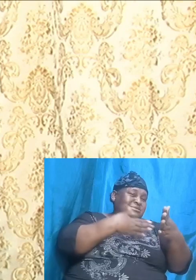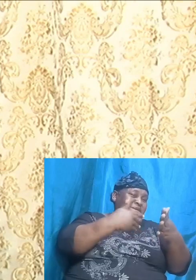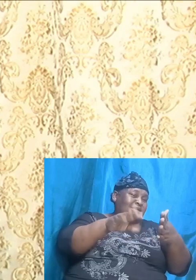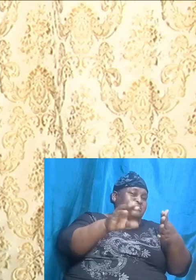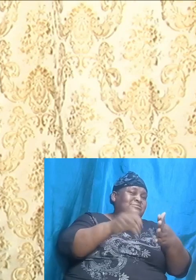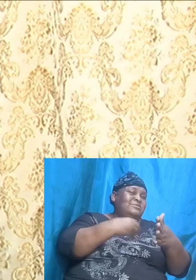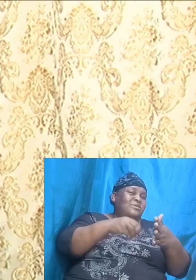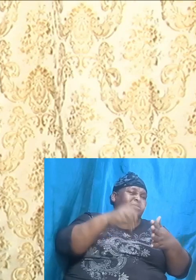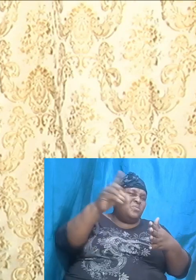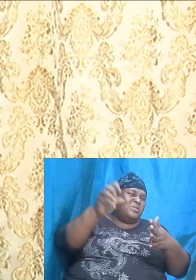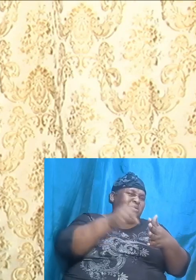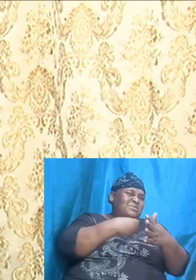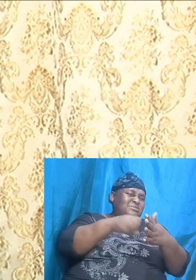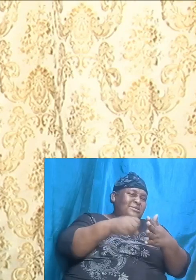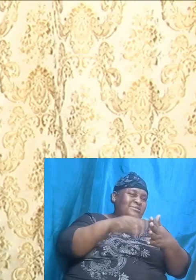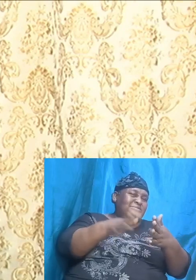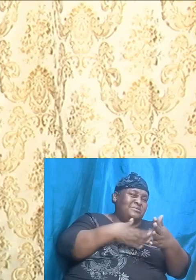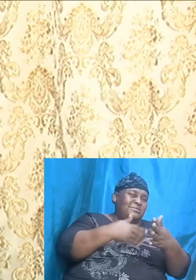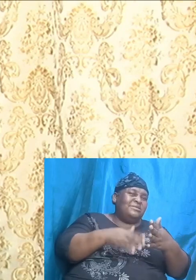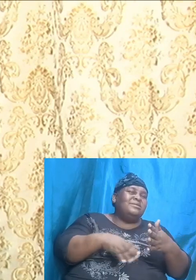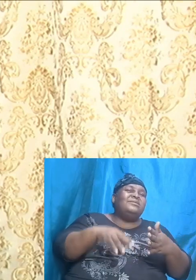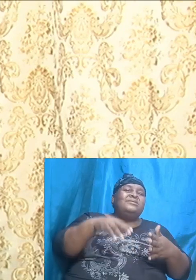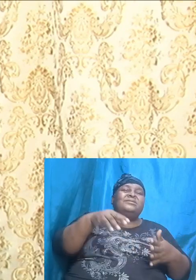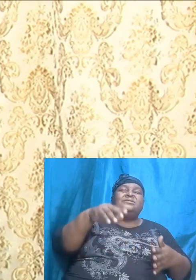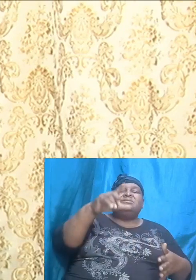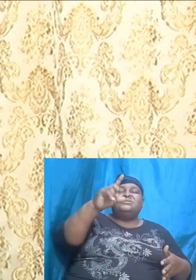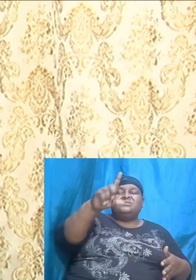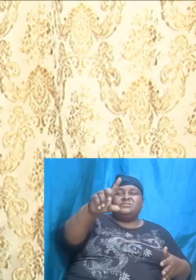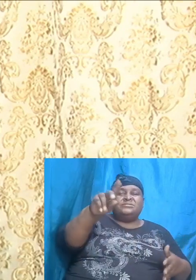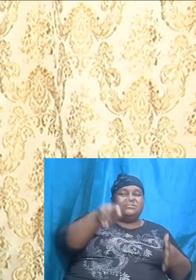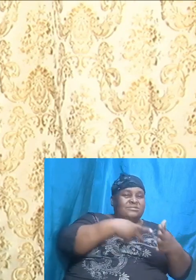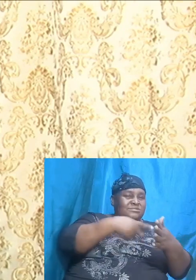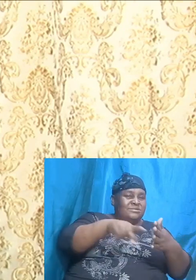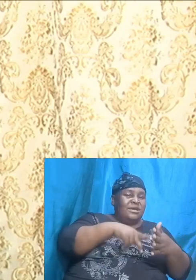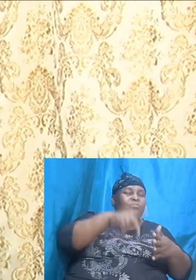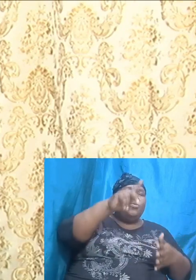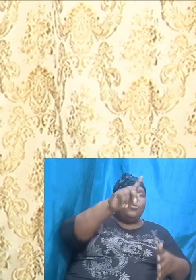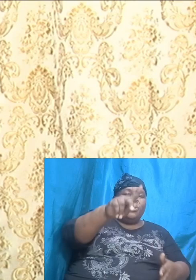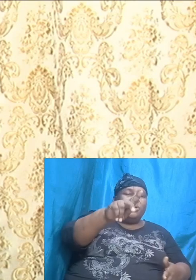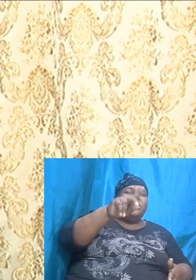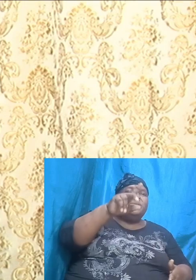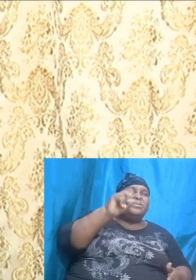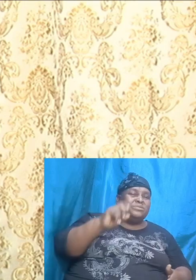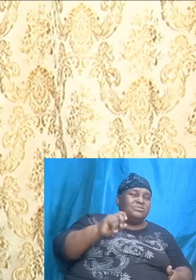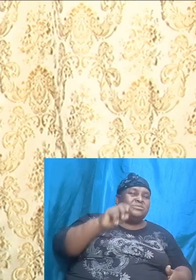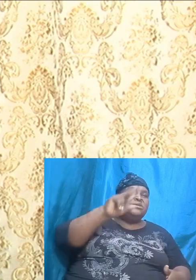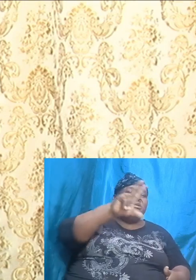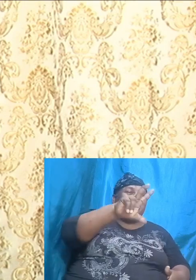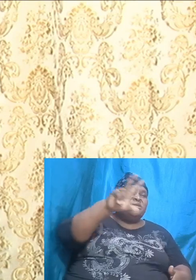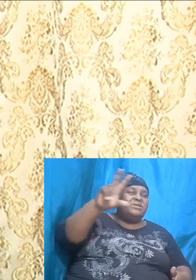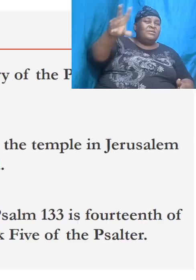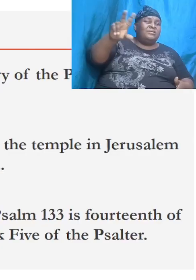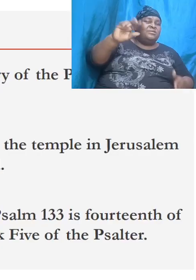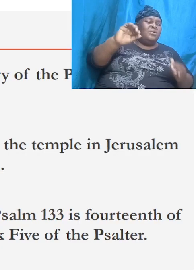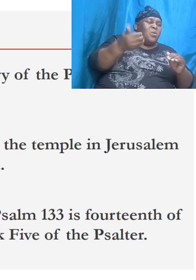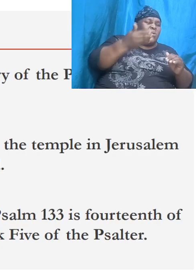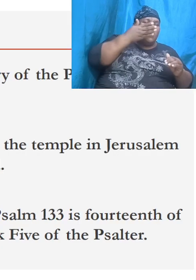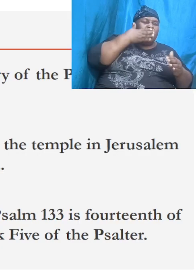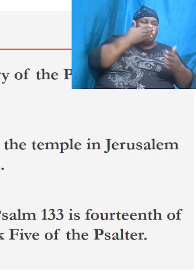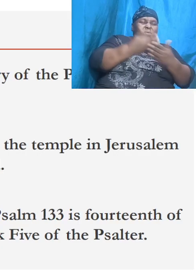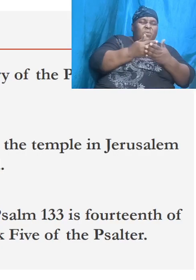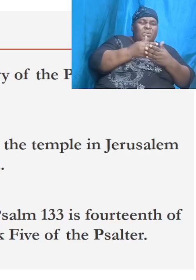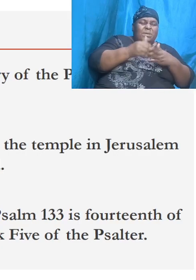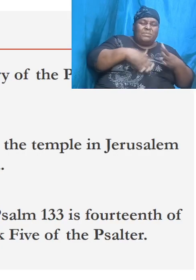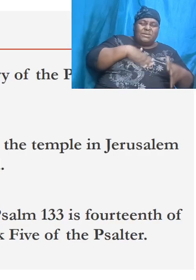the songs that they would sing is Psalms 133, which is the psalm we just read. How good and how pleasant it